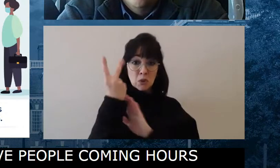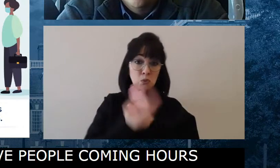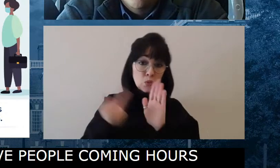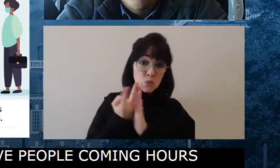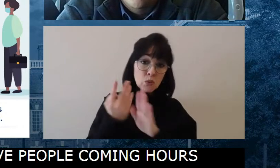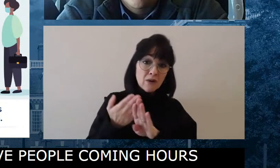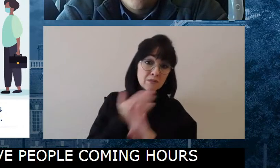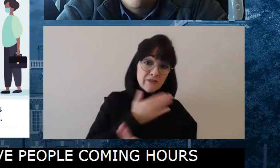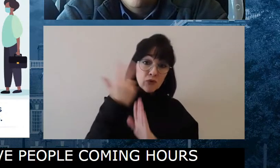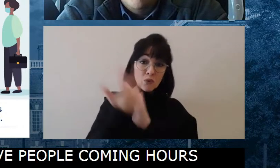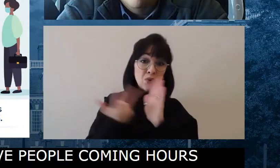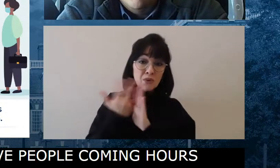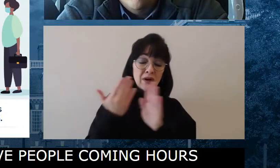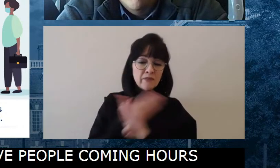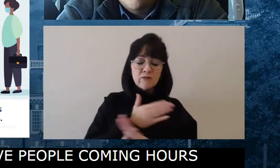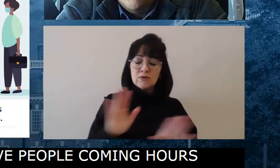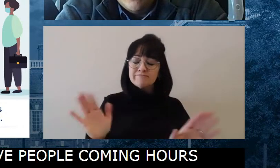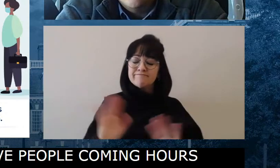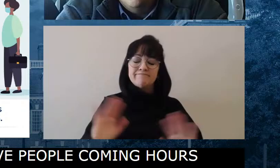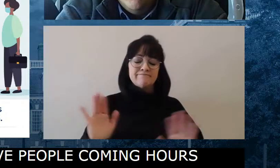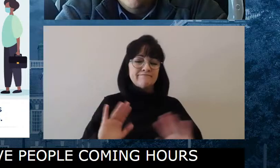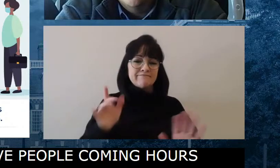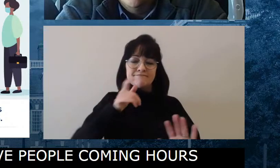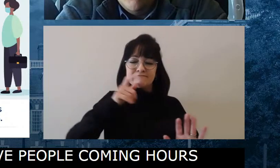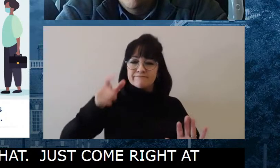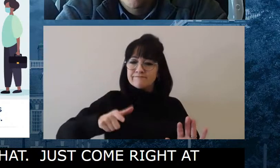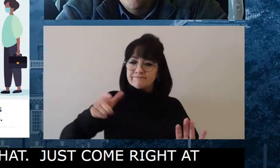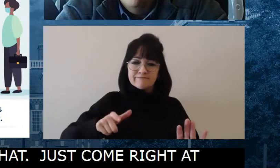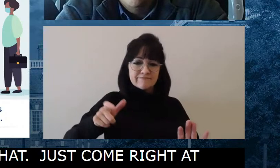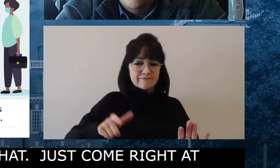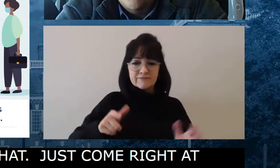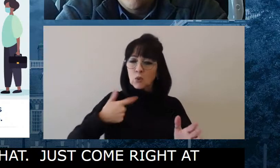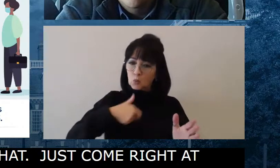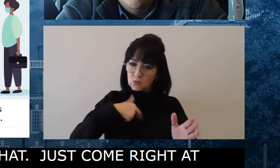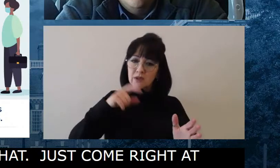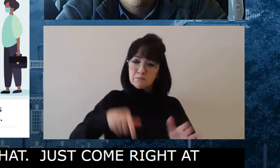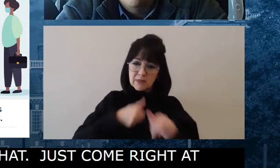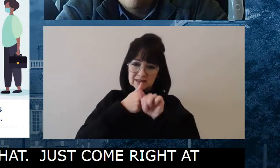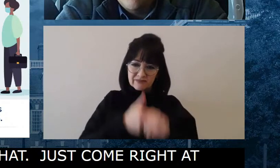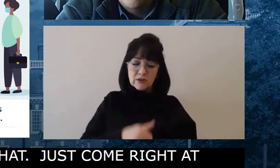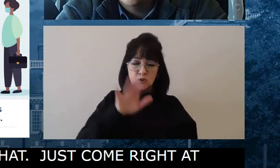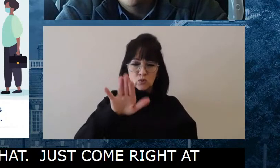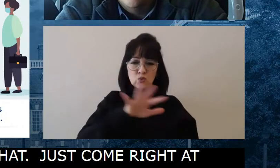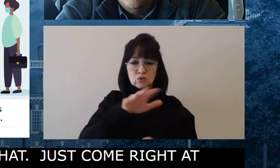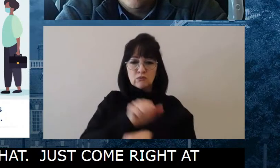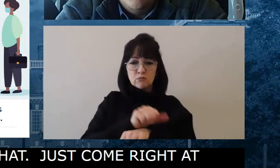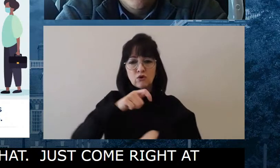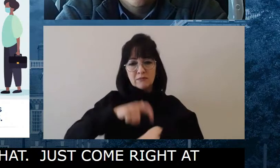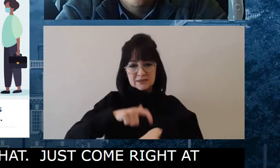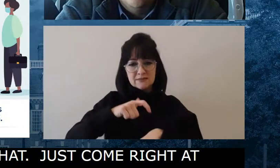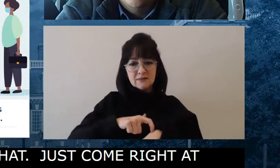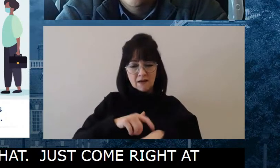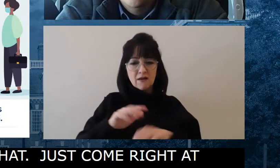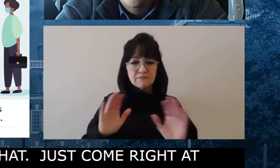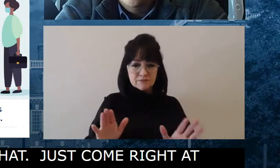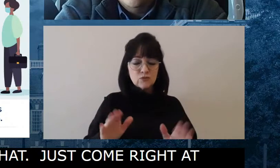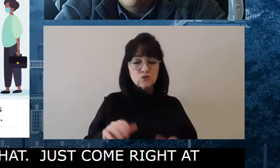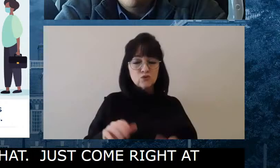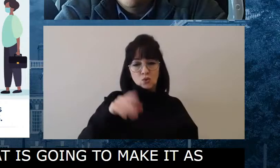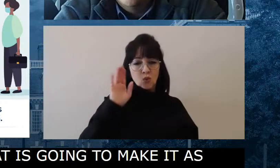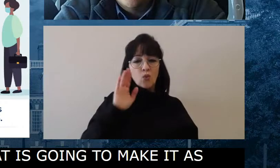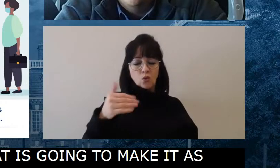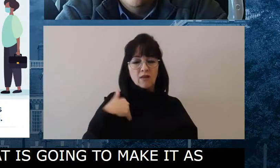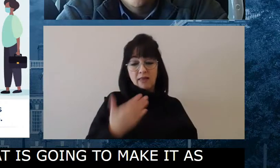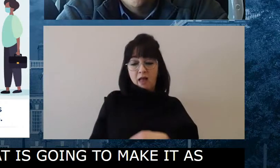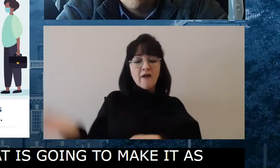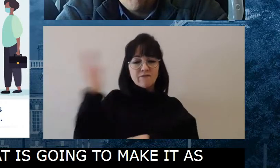well. So again, we have over 3,000 appointments still available between now and Friday at 7 o'clock at night to get